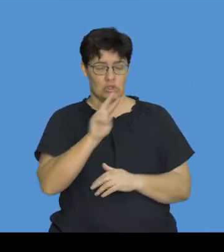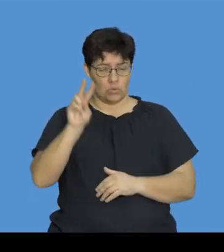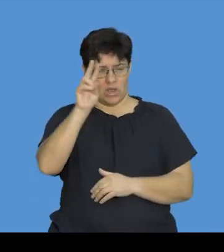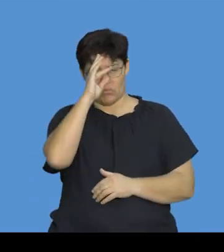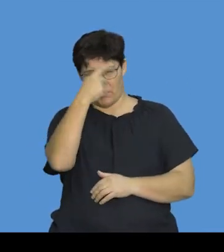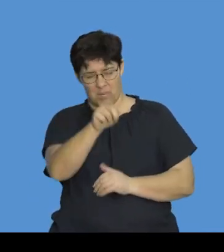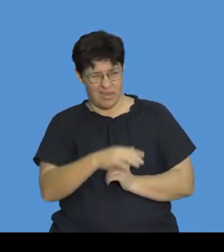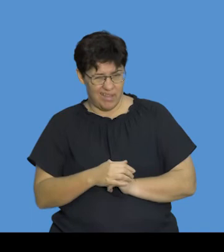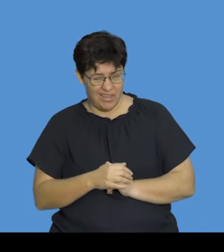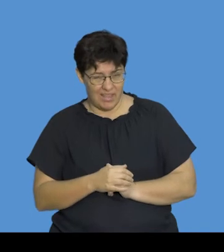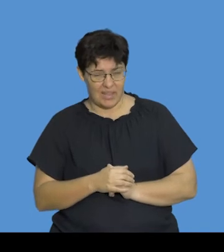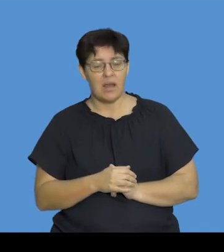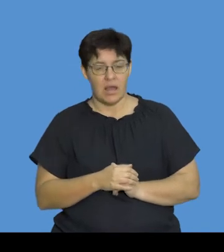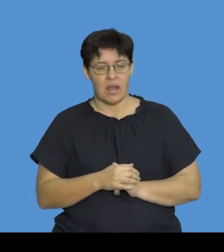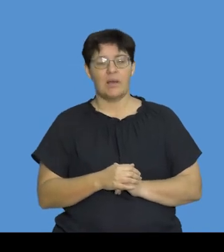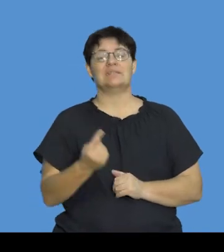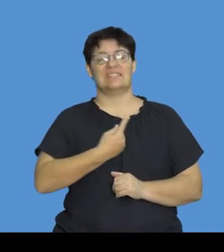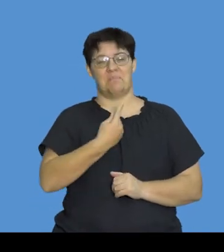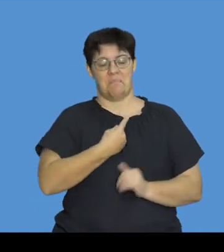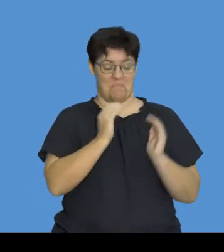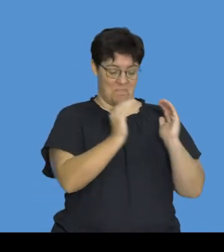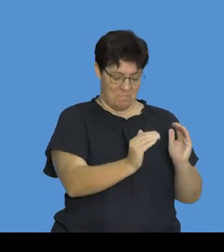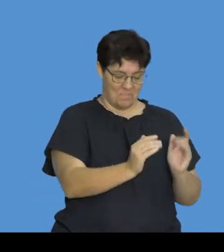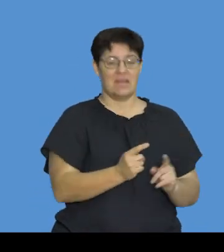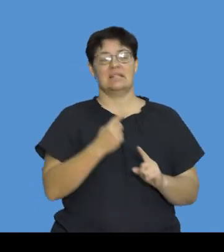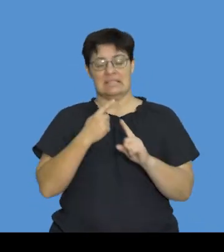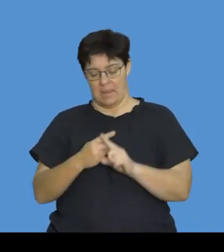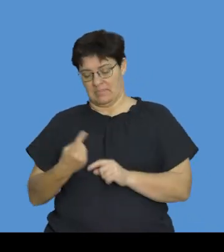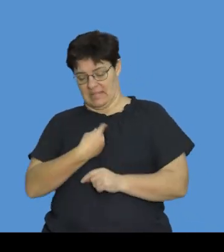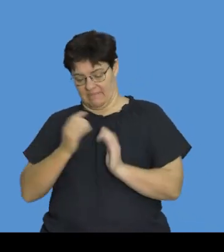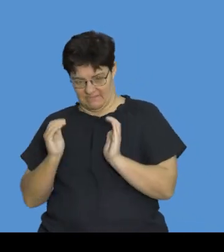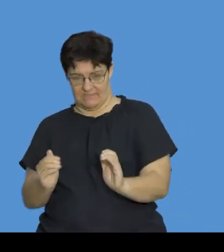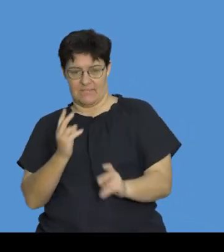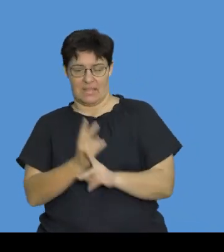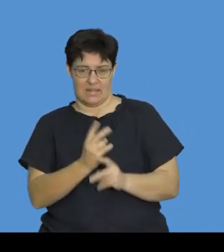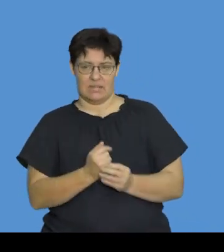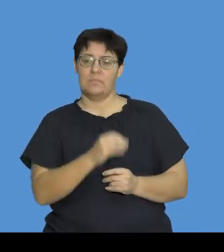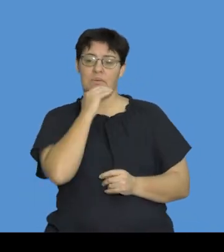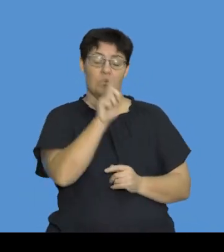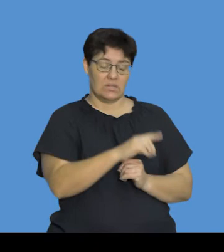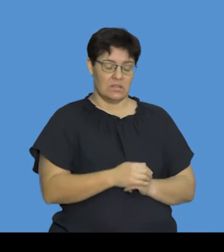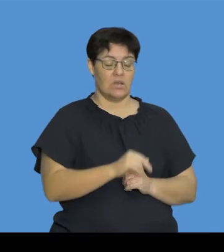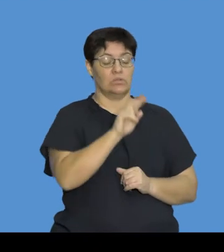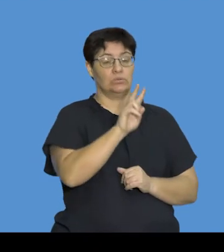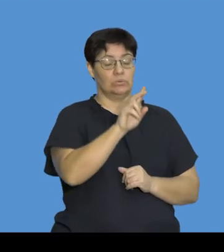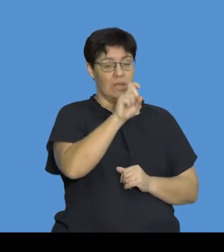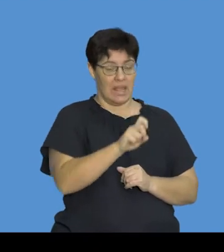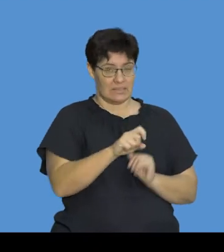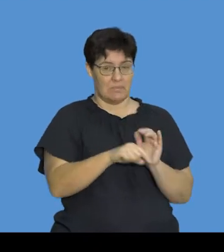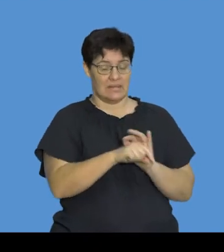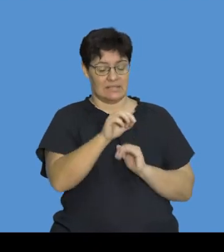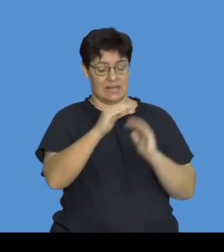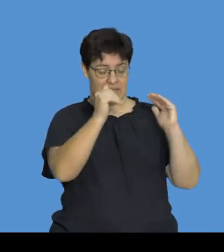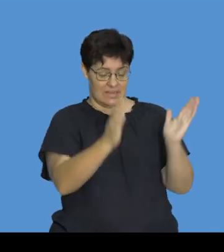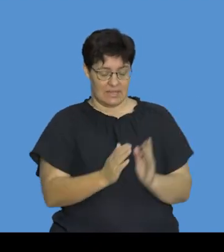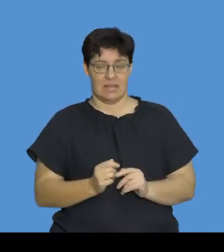about squaring something, is multiplying the same binomial by itself. So this becomes 2x minus